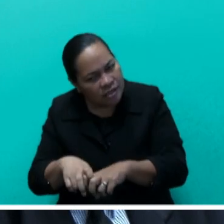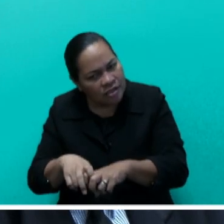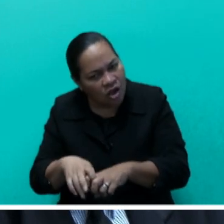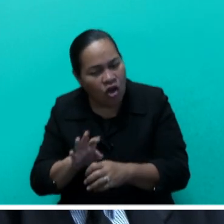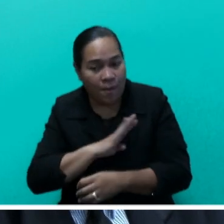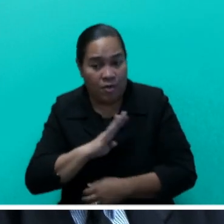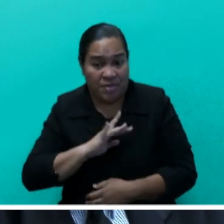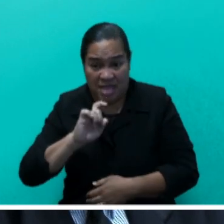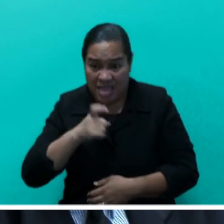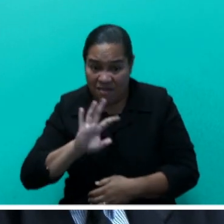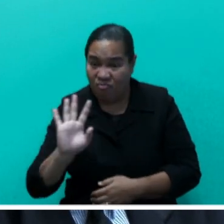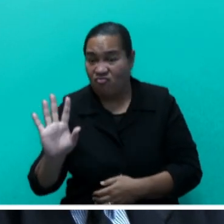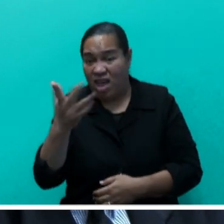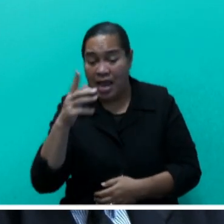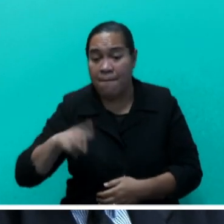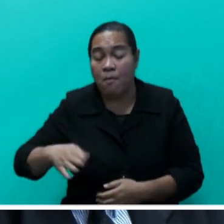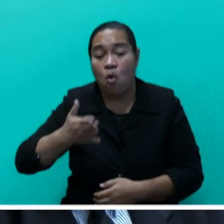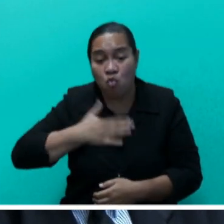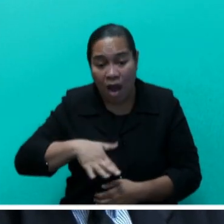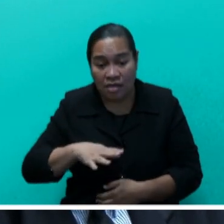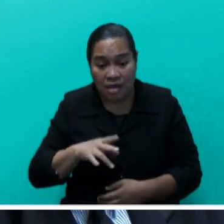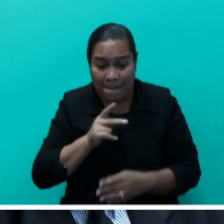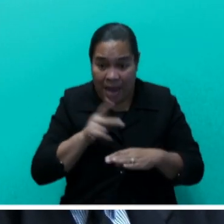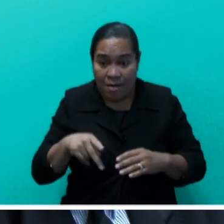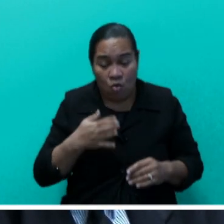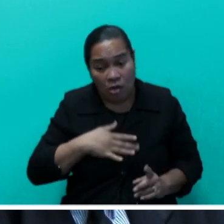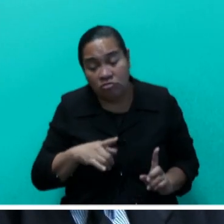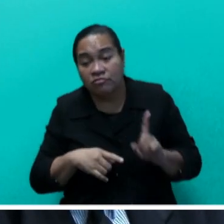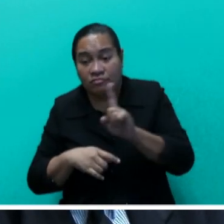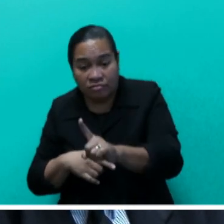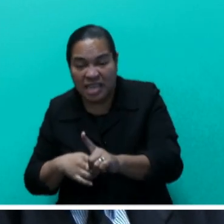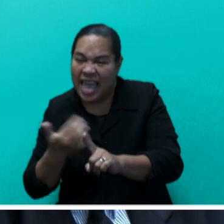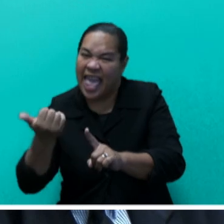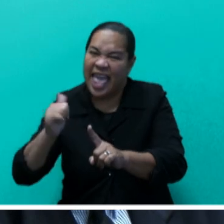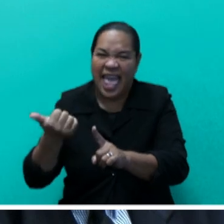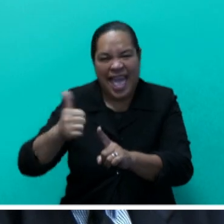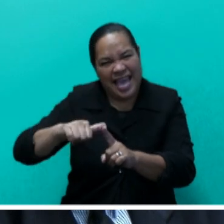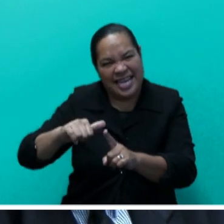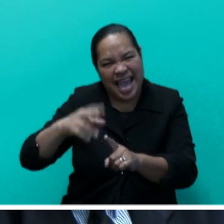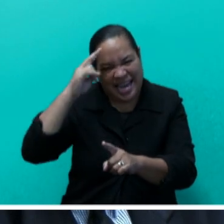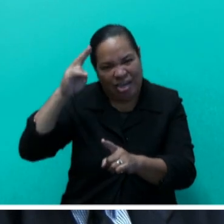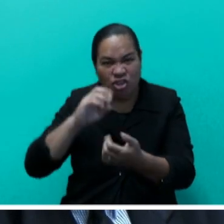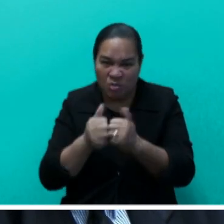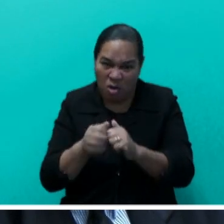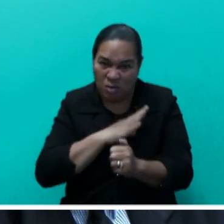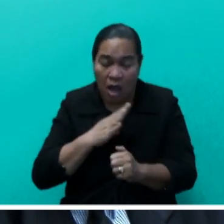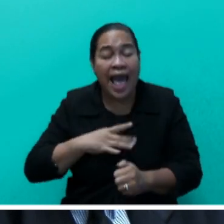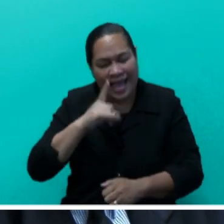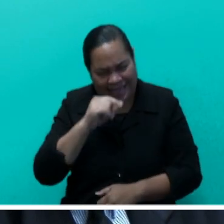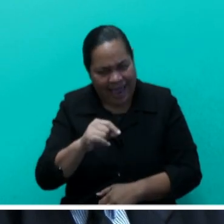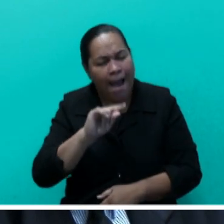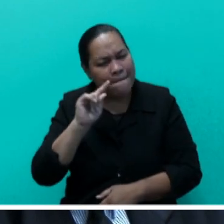If any member of Parliament wishes to sit on the National Sports Board, they can, but they